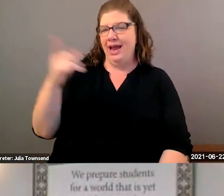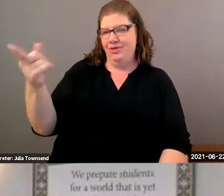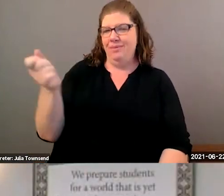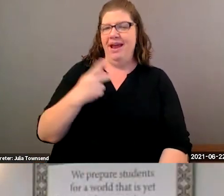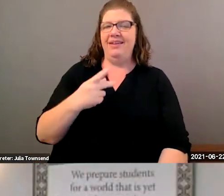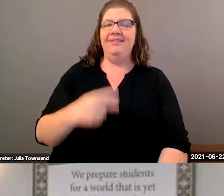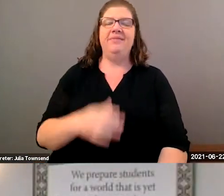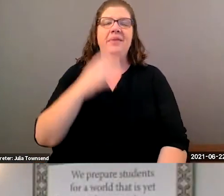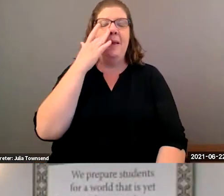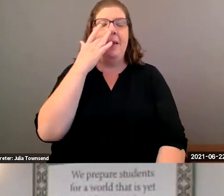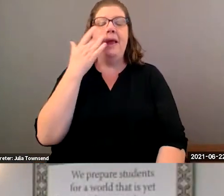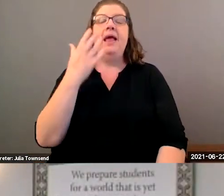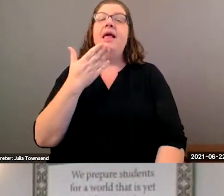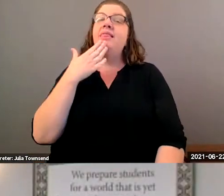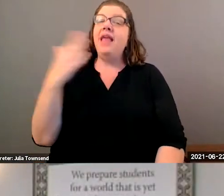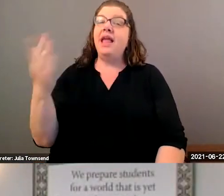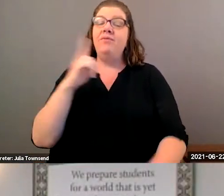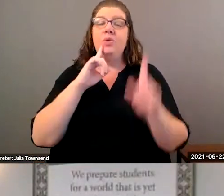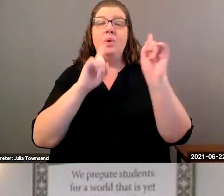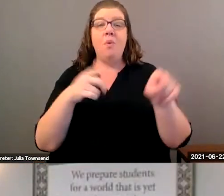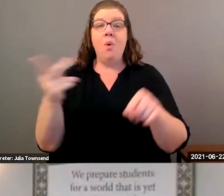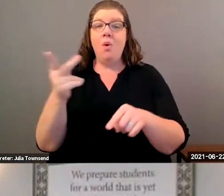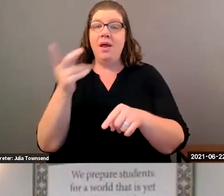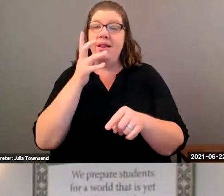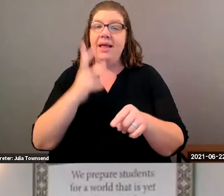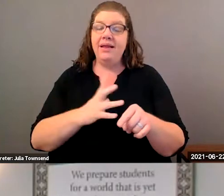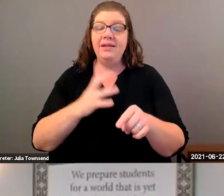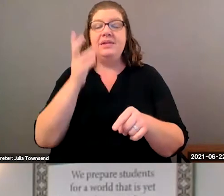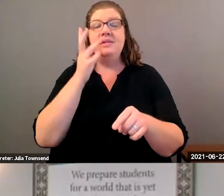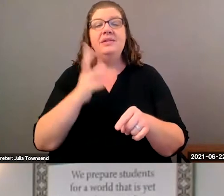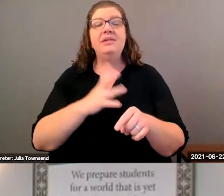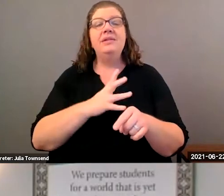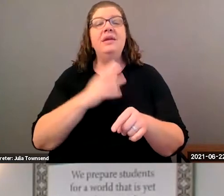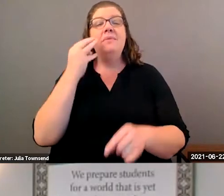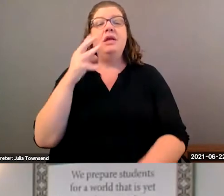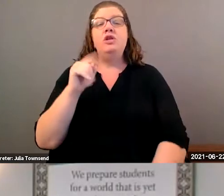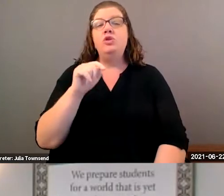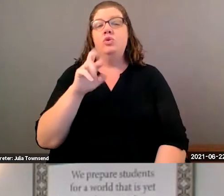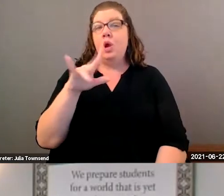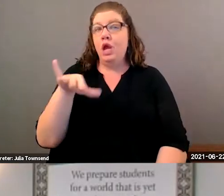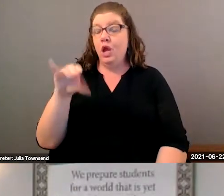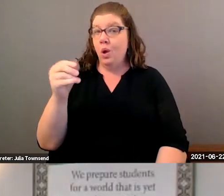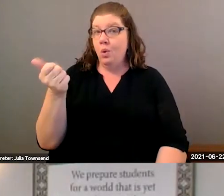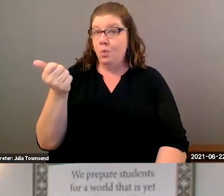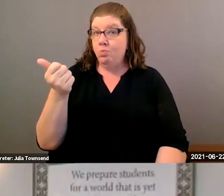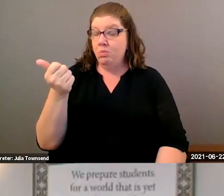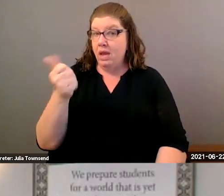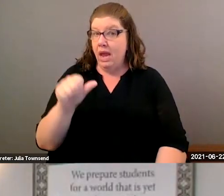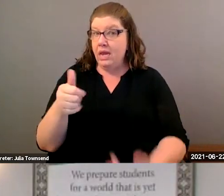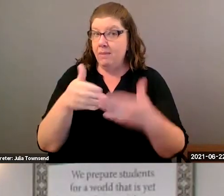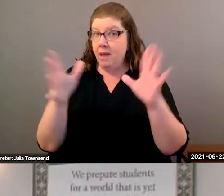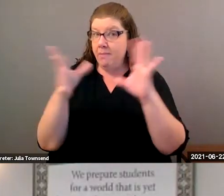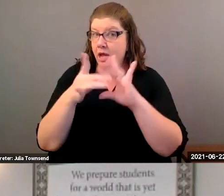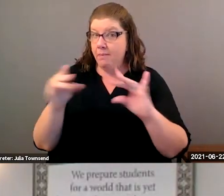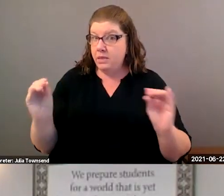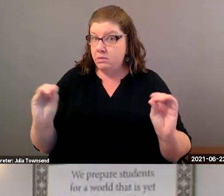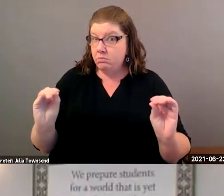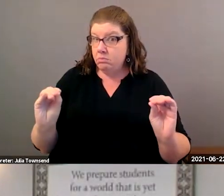Thank you for the report, ladies. And Ms. Trujillo, can I confirm that there are no public comments on this item?